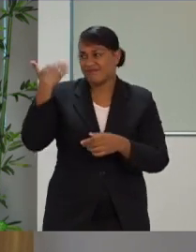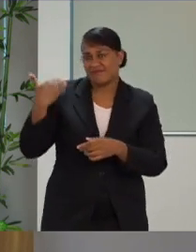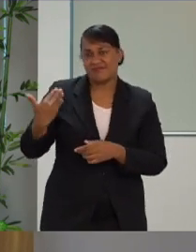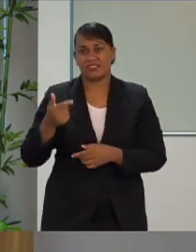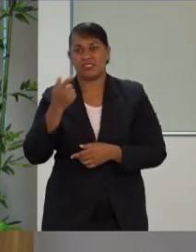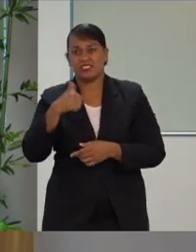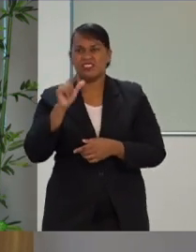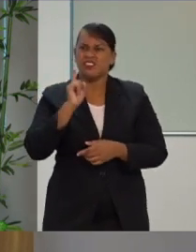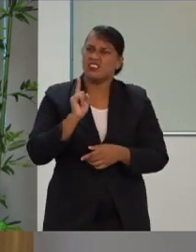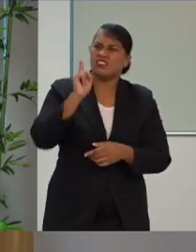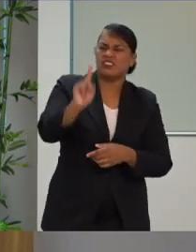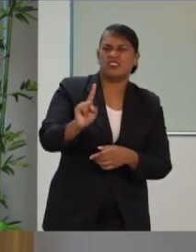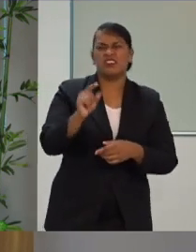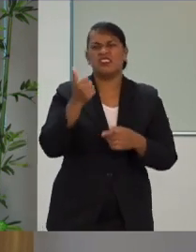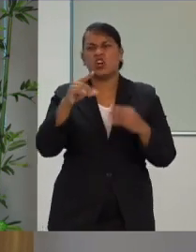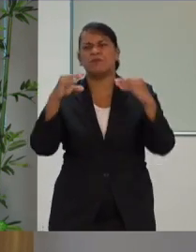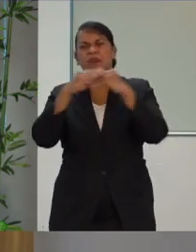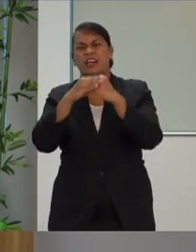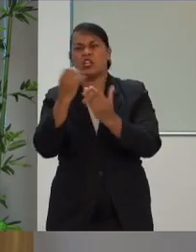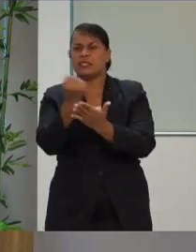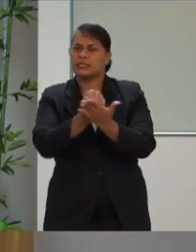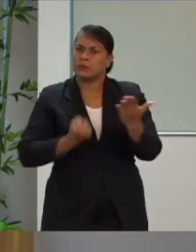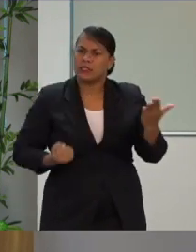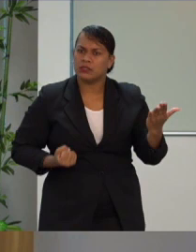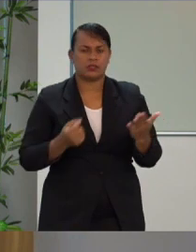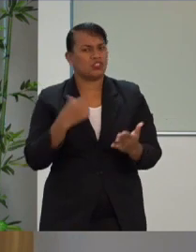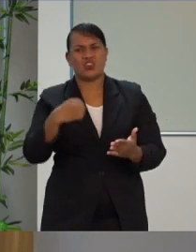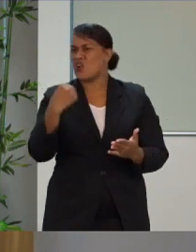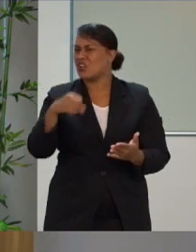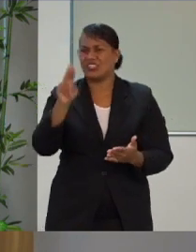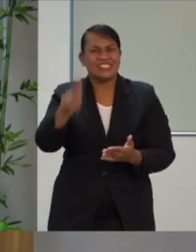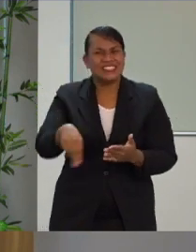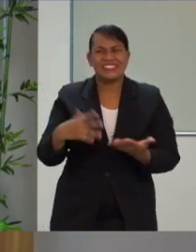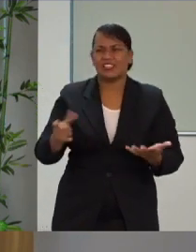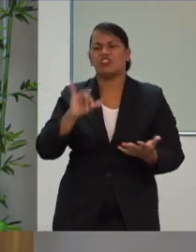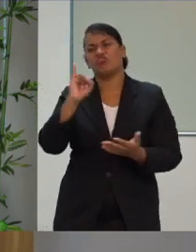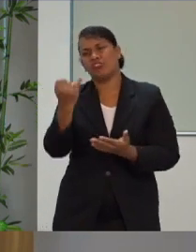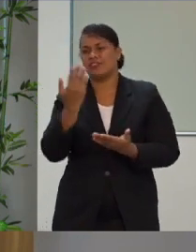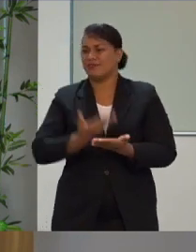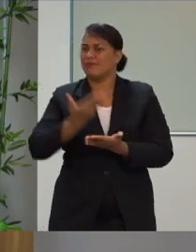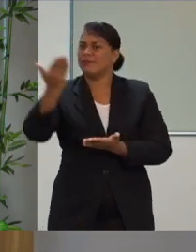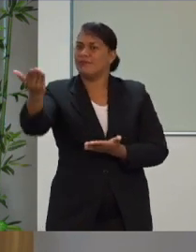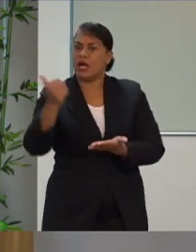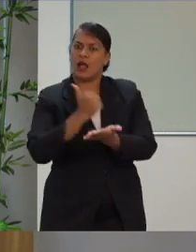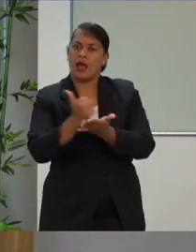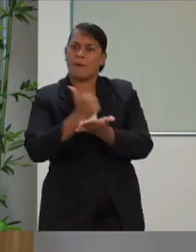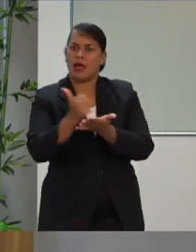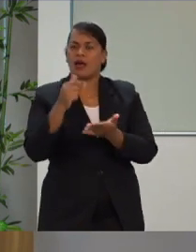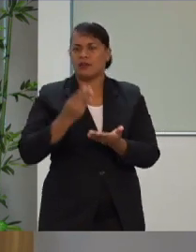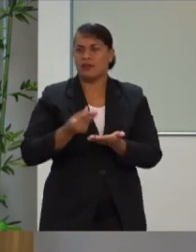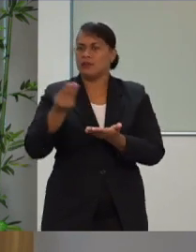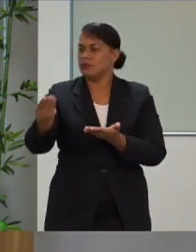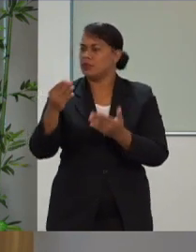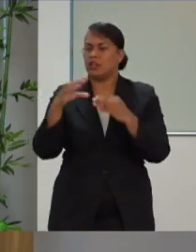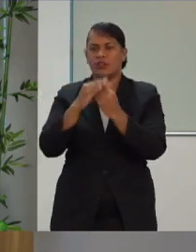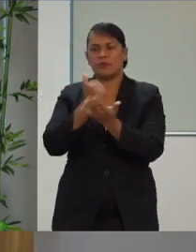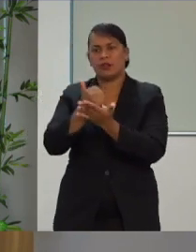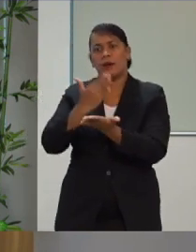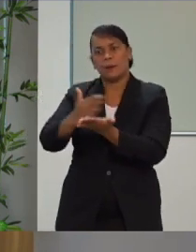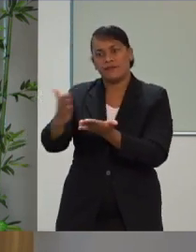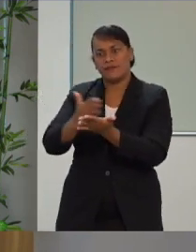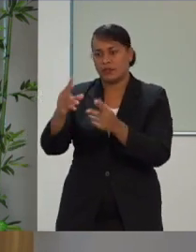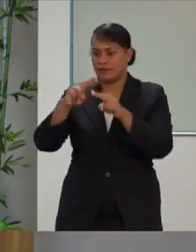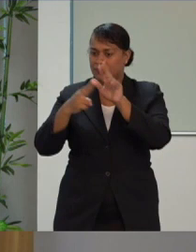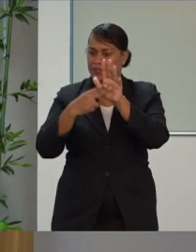bank statements. Now it's saying you simply just put in place or, highlight what your bank account number is, and they'll deposit the money